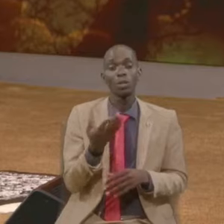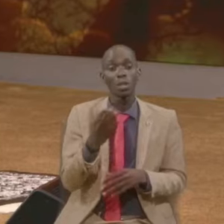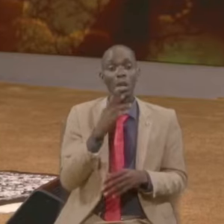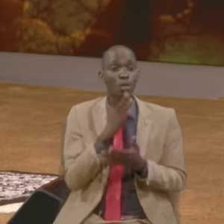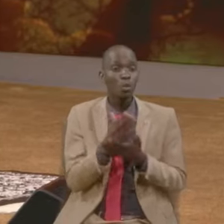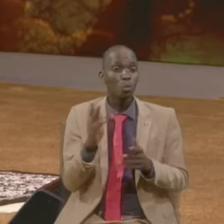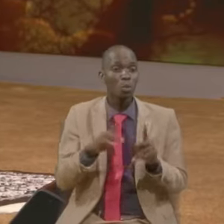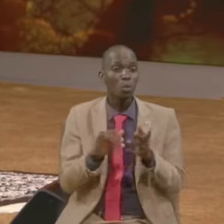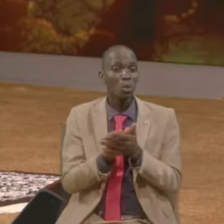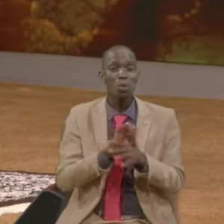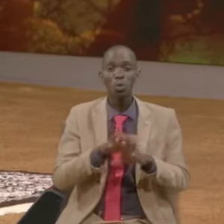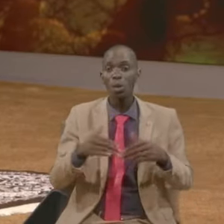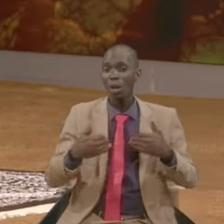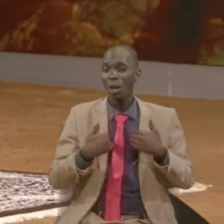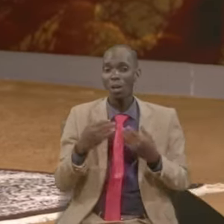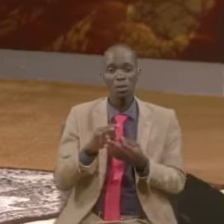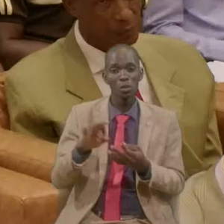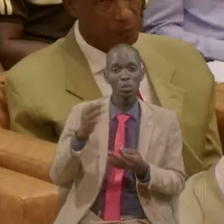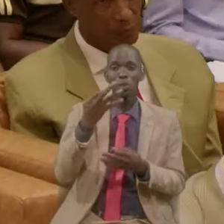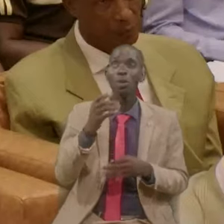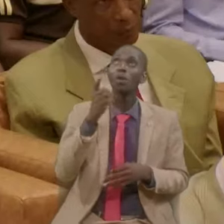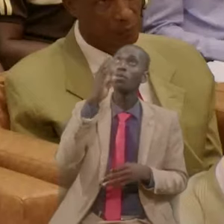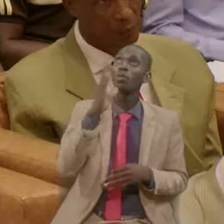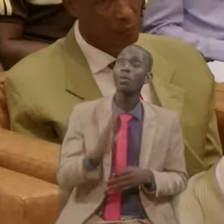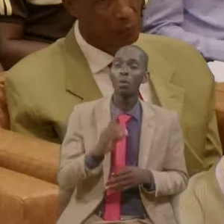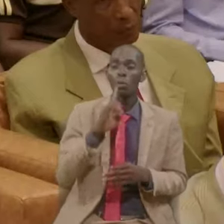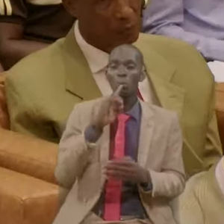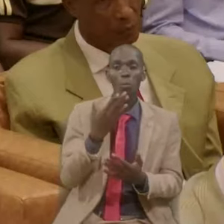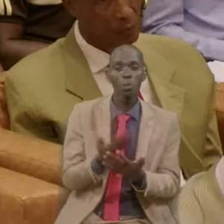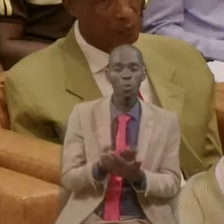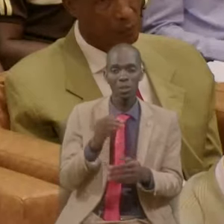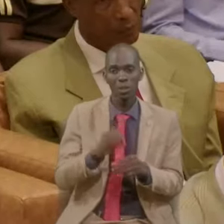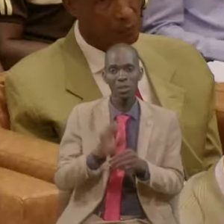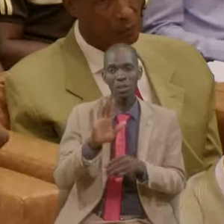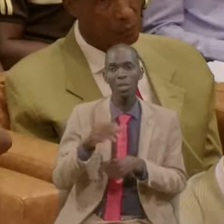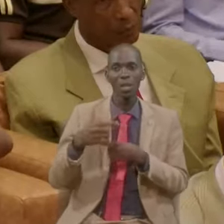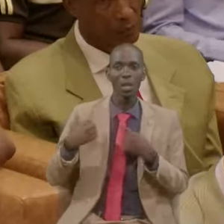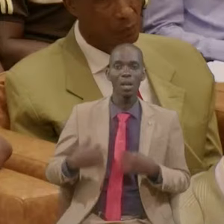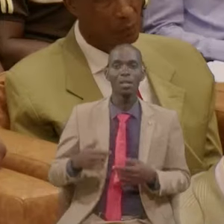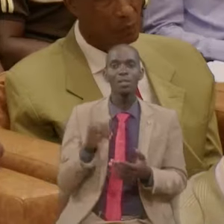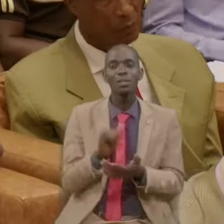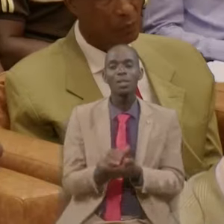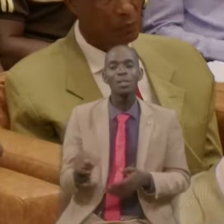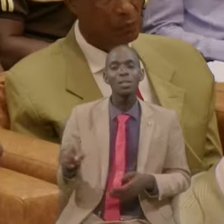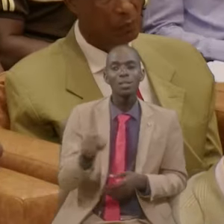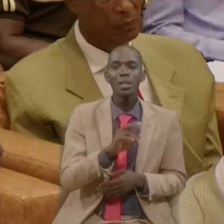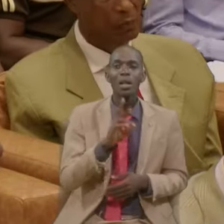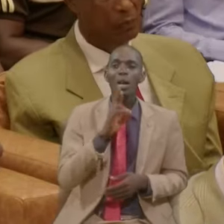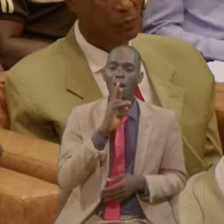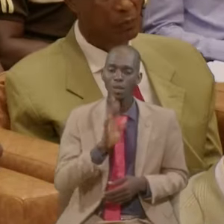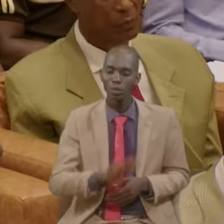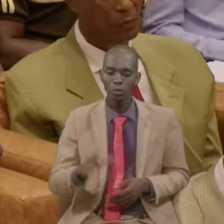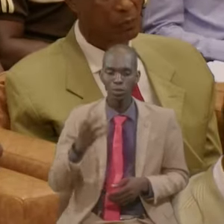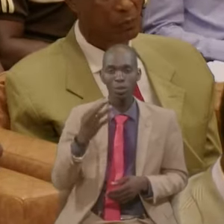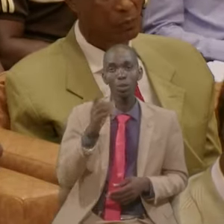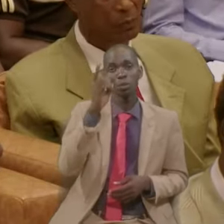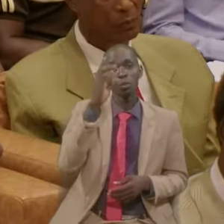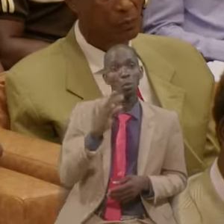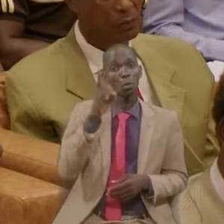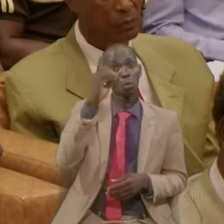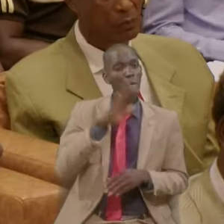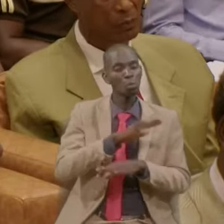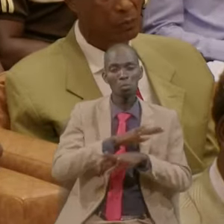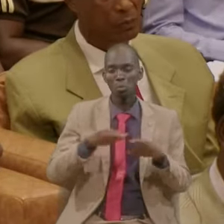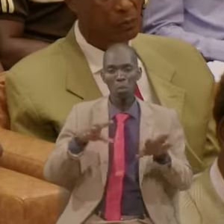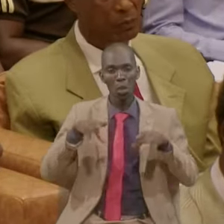the Spirit of God bearing witness in their hearts that they're children of God. God does not reckon with them.